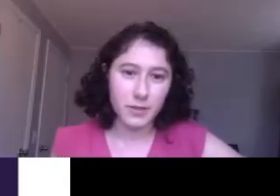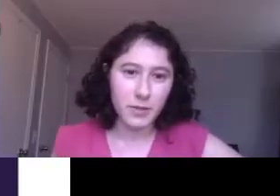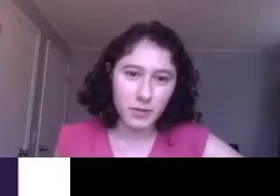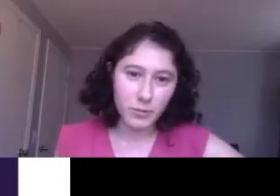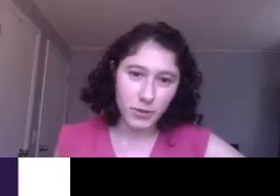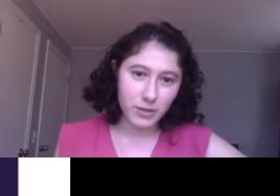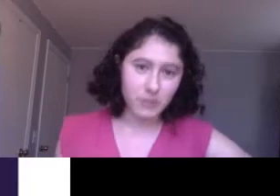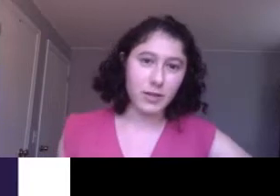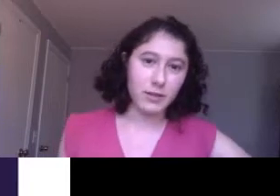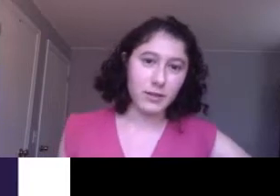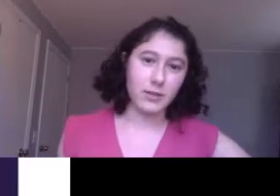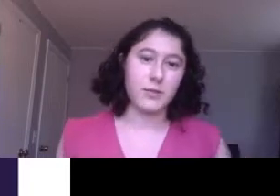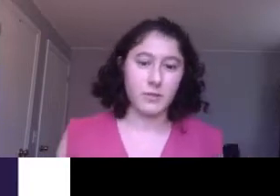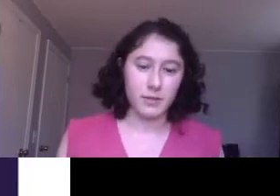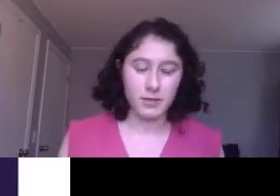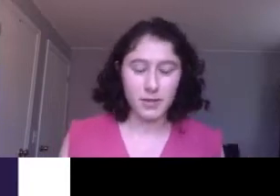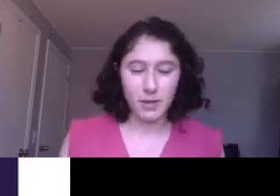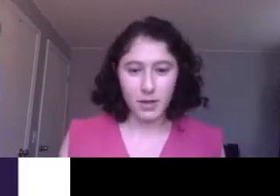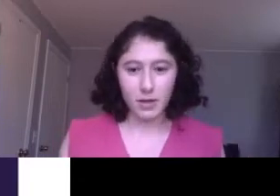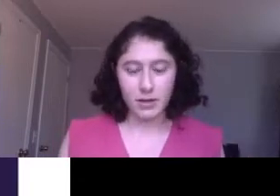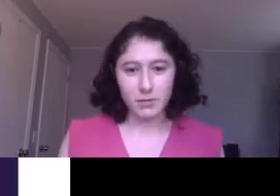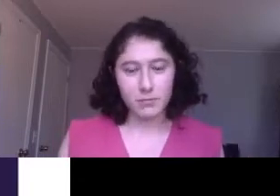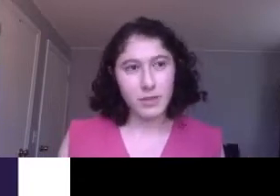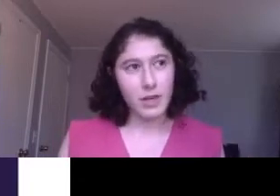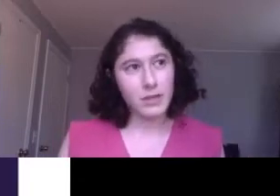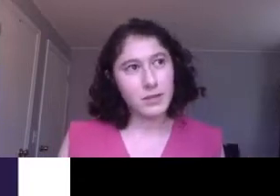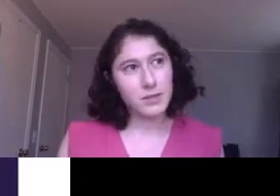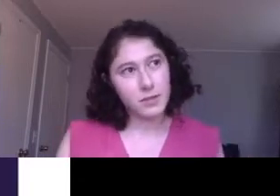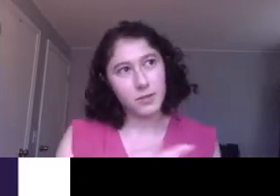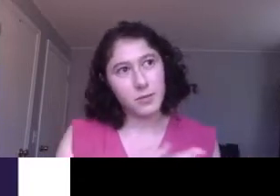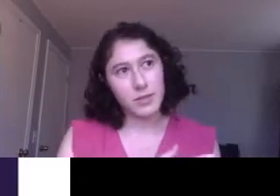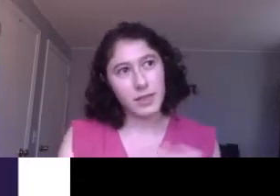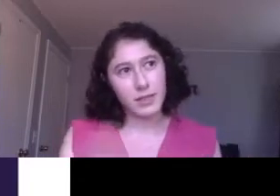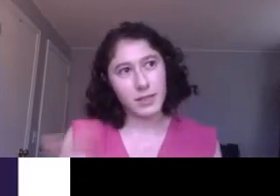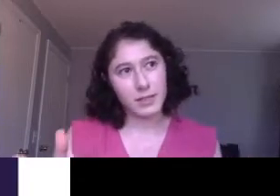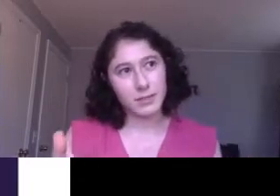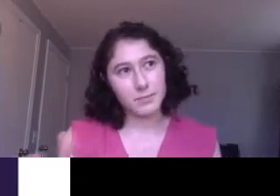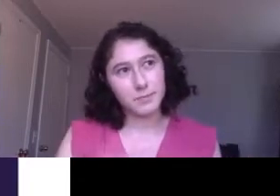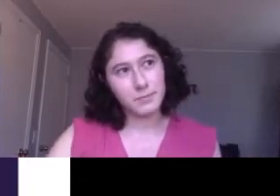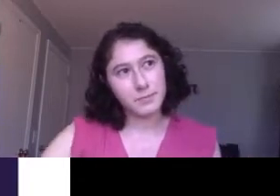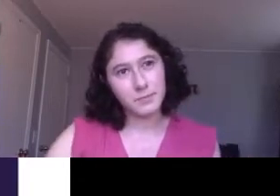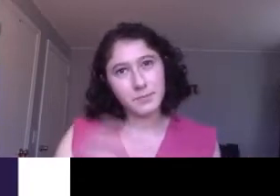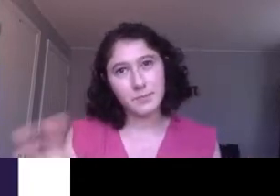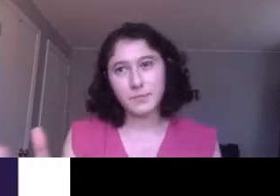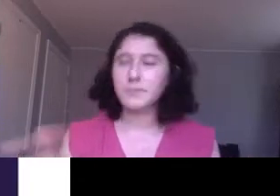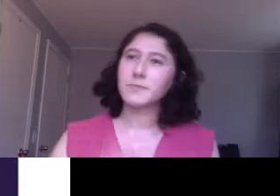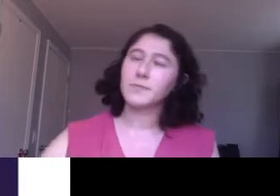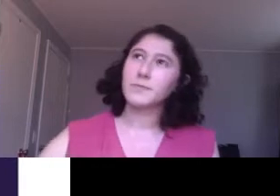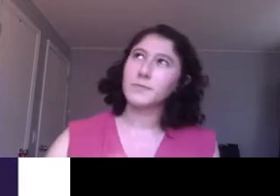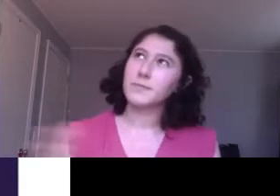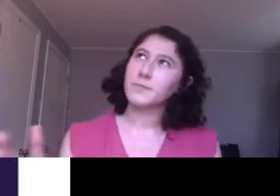there is a pivot point on the track. The answer is yes. It's almost like,